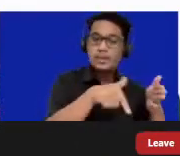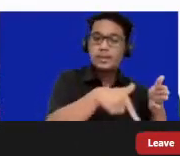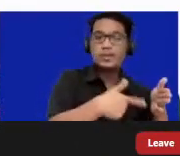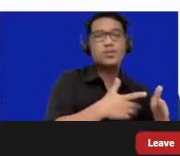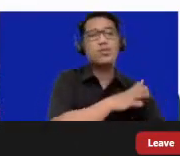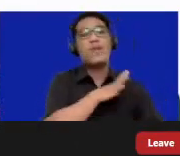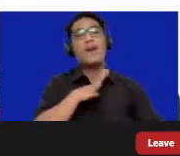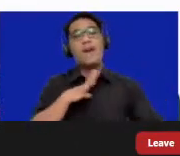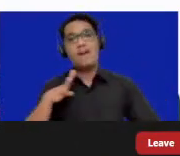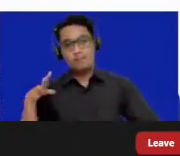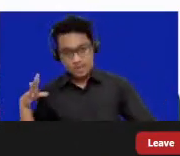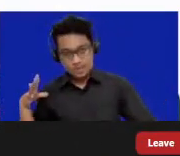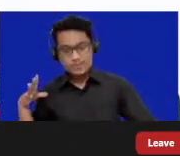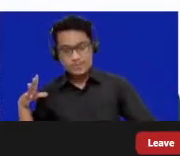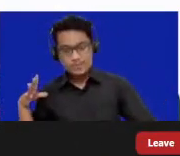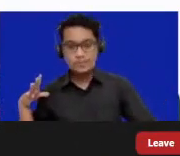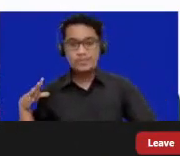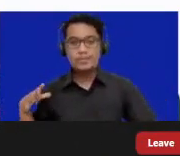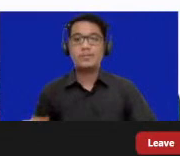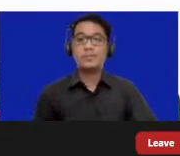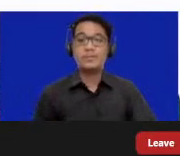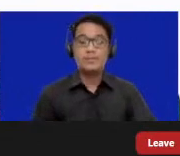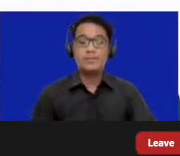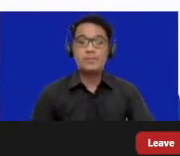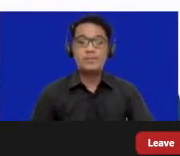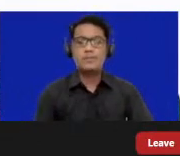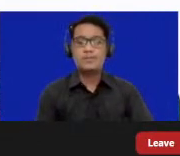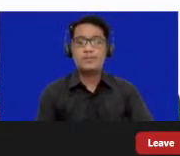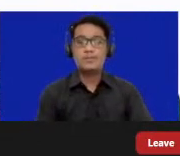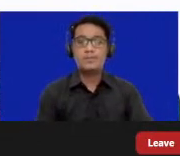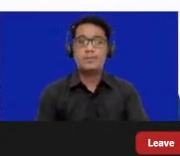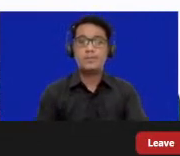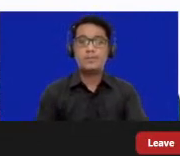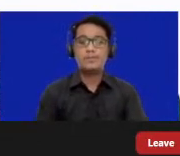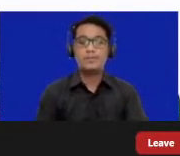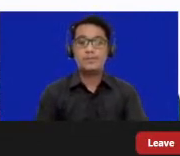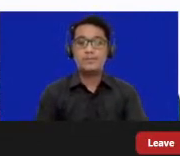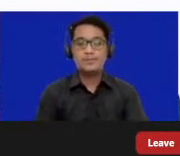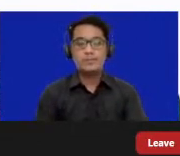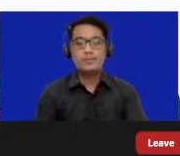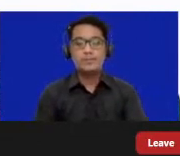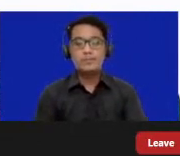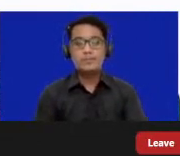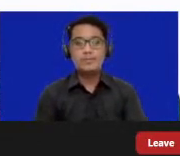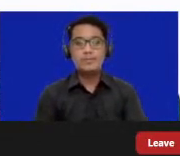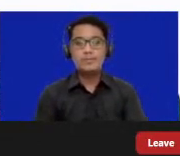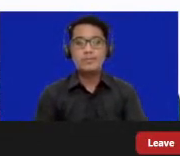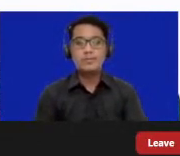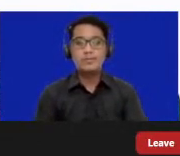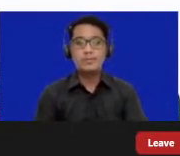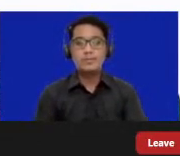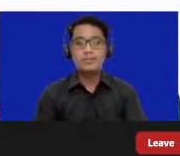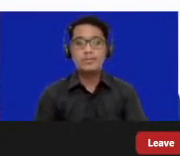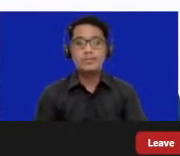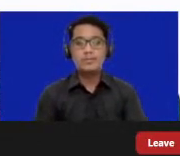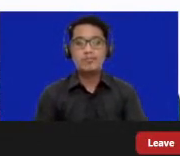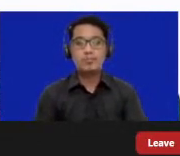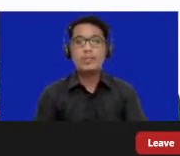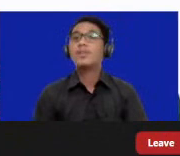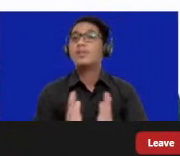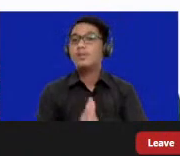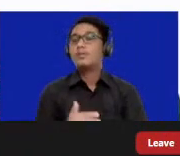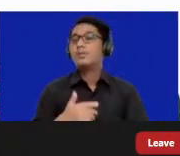for quite a number of years. And I come from the generation where we would do